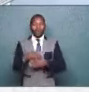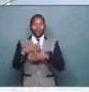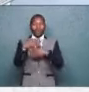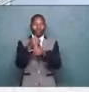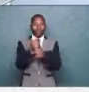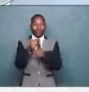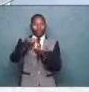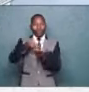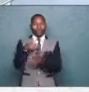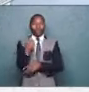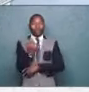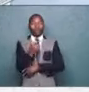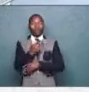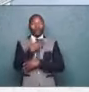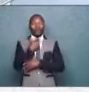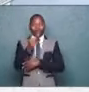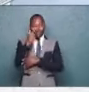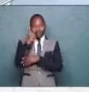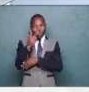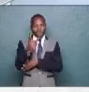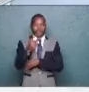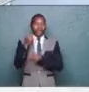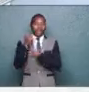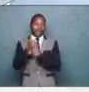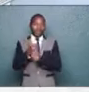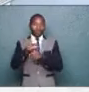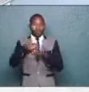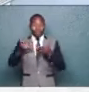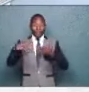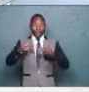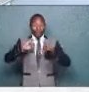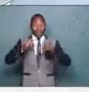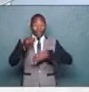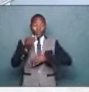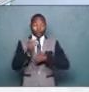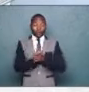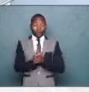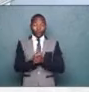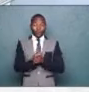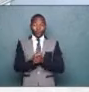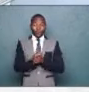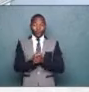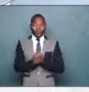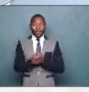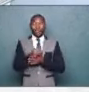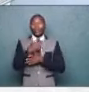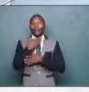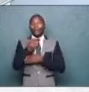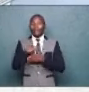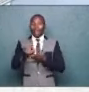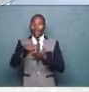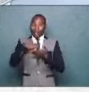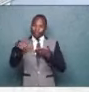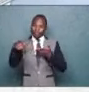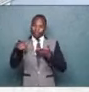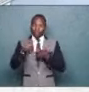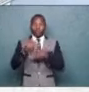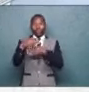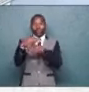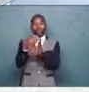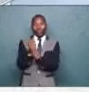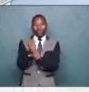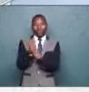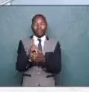Mabungo omwe si aboma amene akufuna kudzaonerera nawo ntchito yakalembera woyesera imeneyi akuyenera kulemba kalata ku